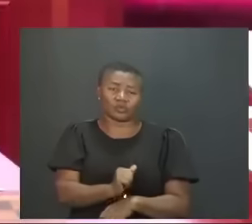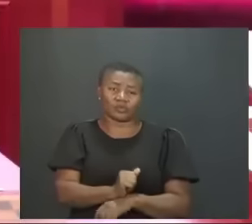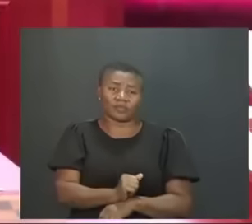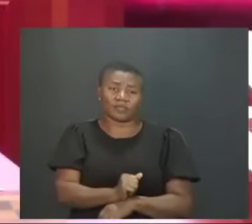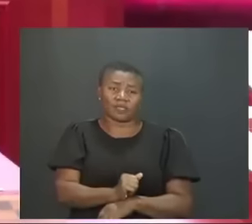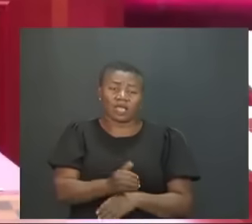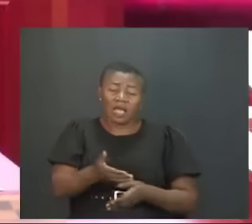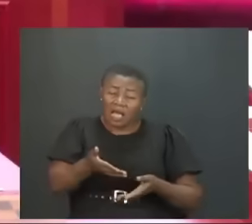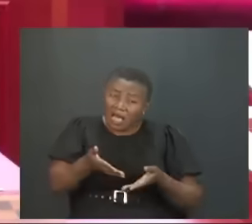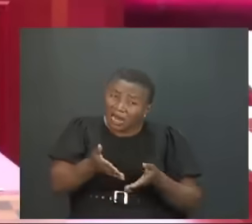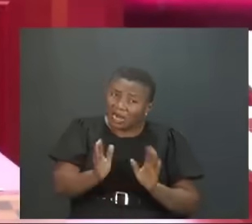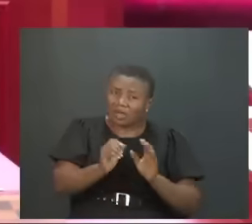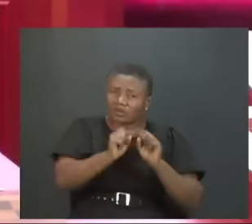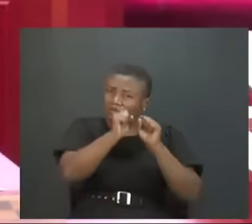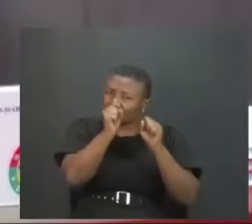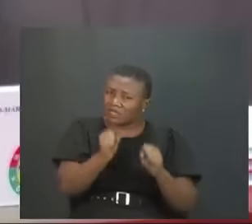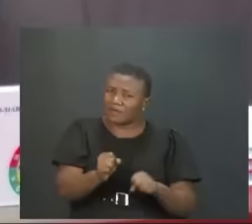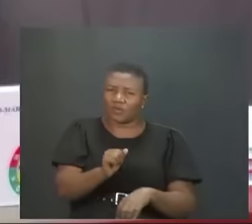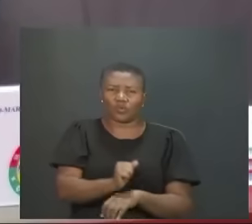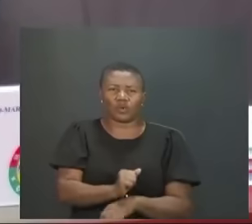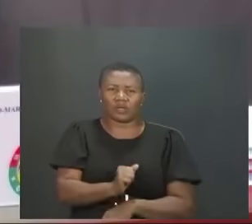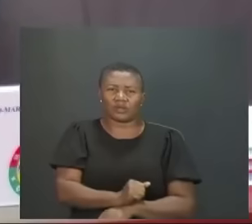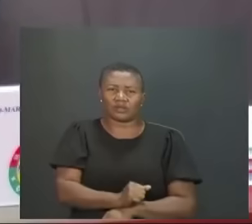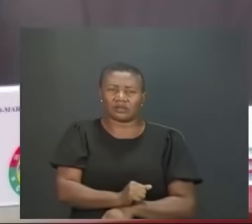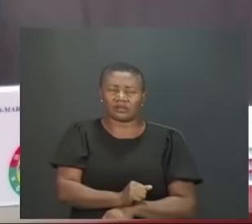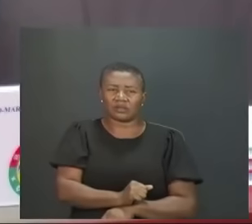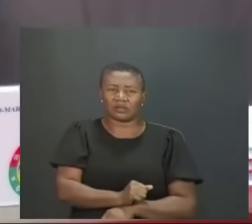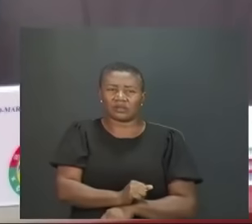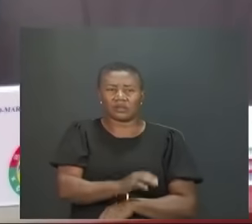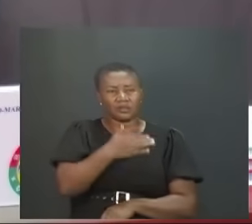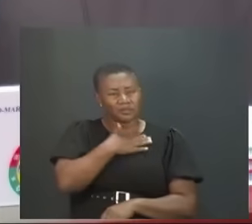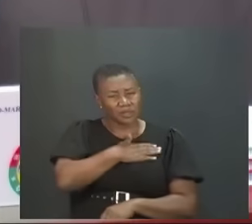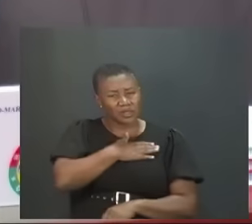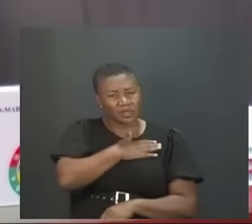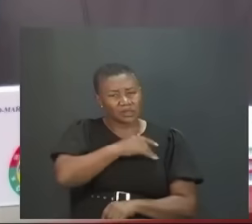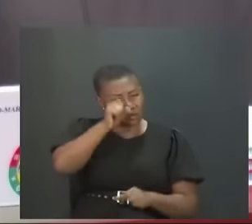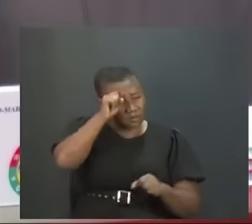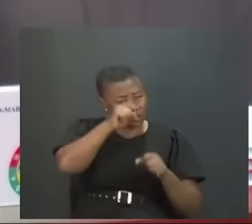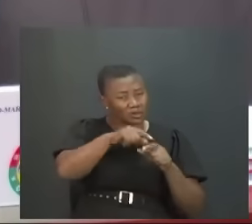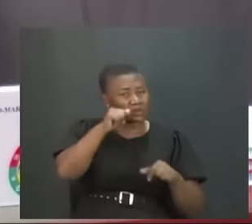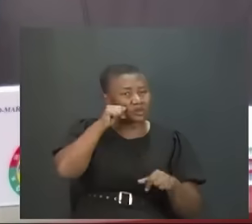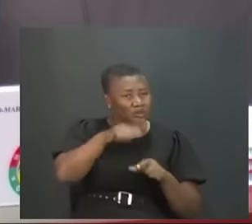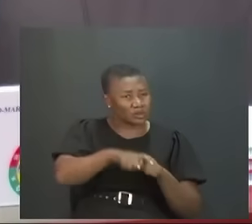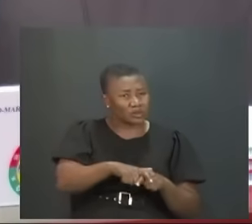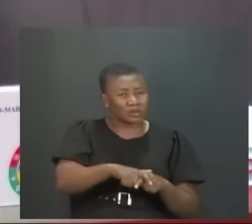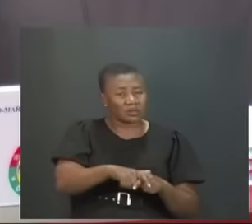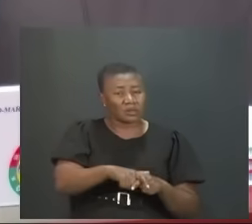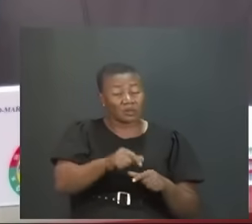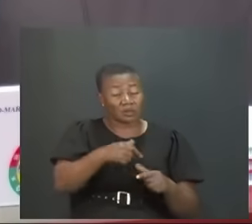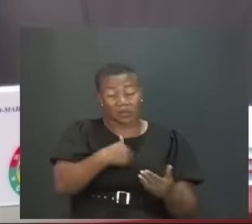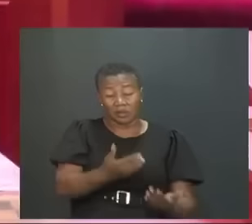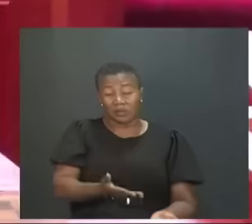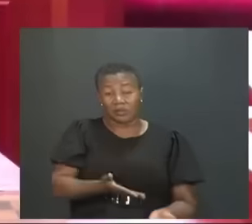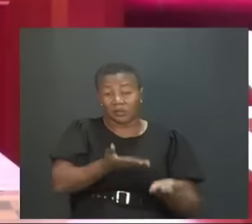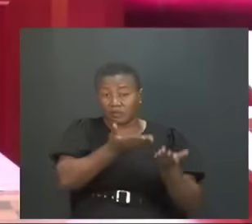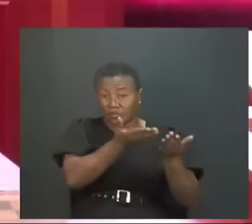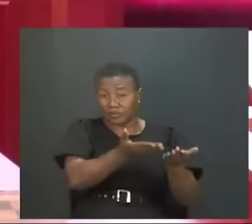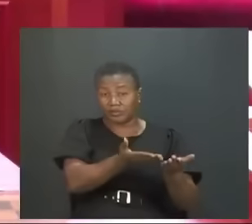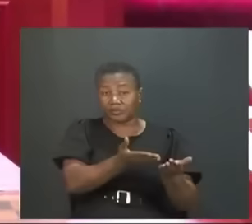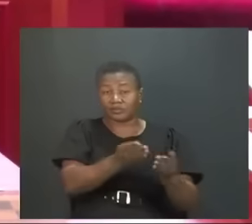to work. So, honorable colleagues, I have presented to you the